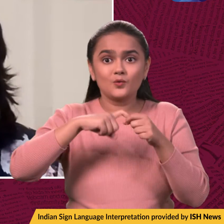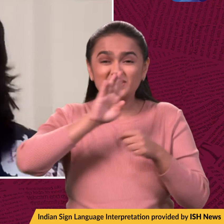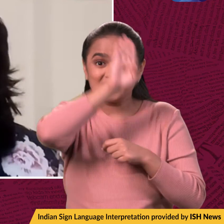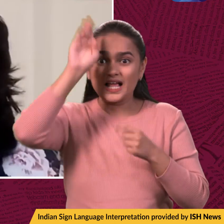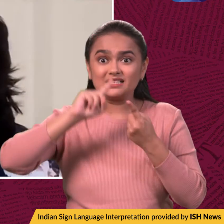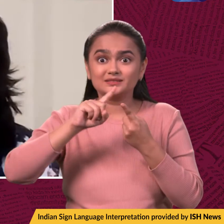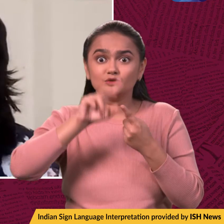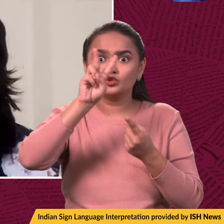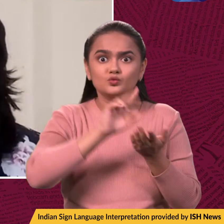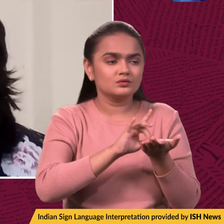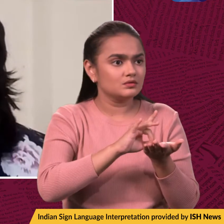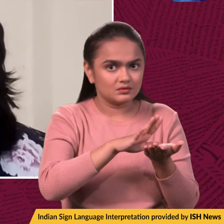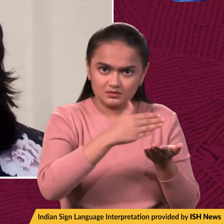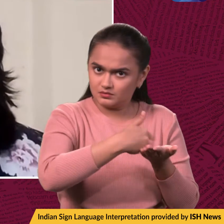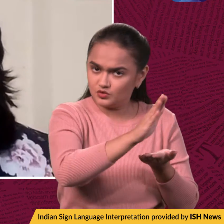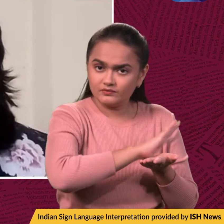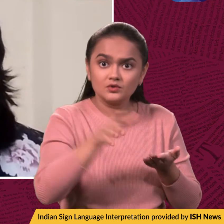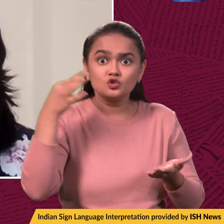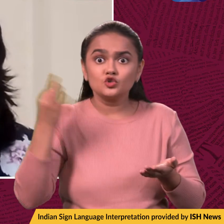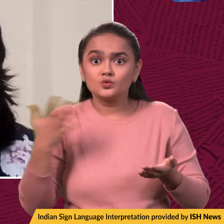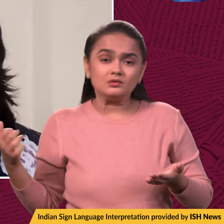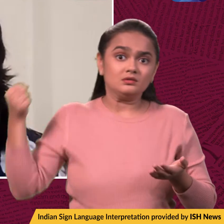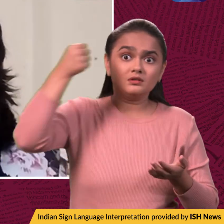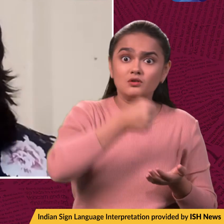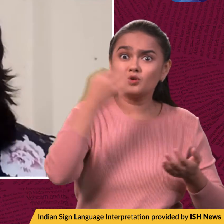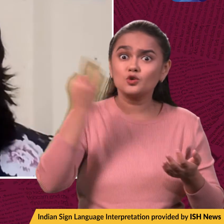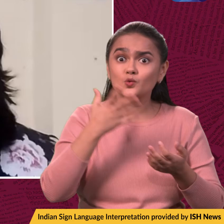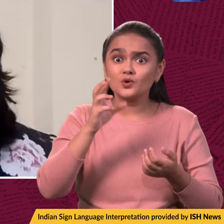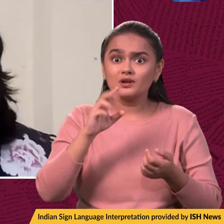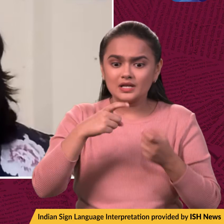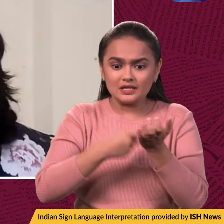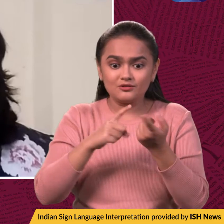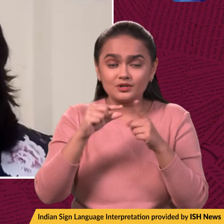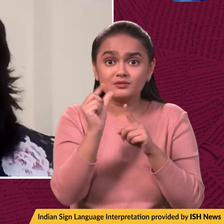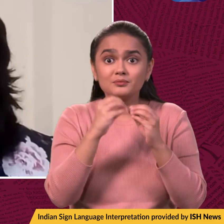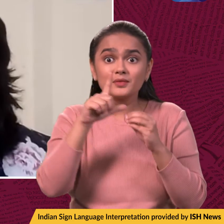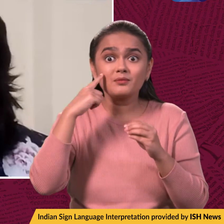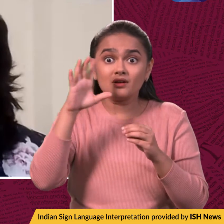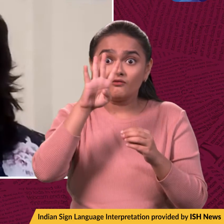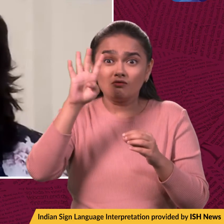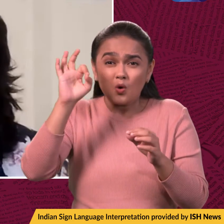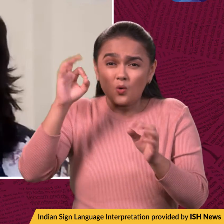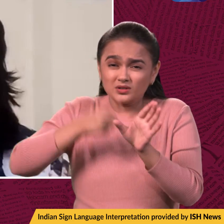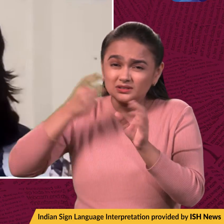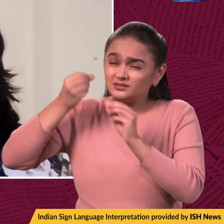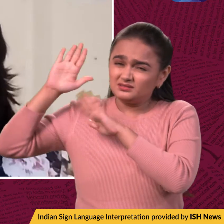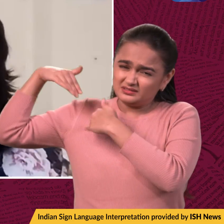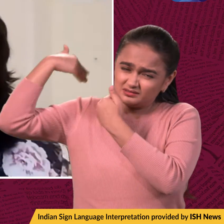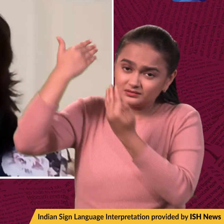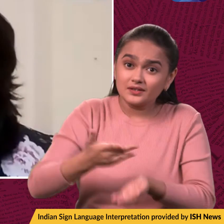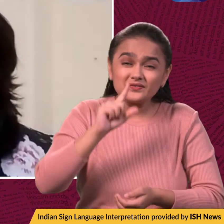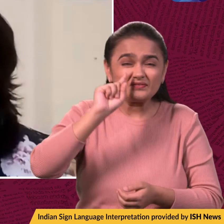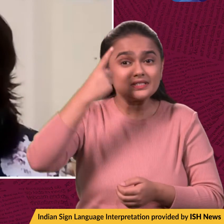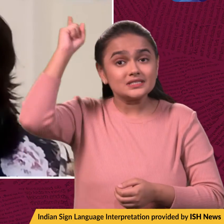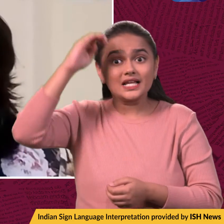as its head of state and become the world's newest republic. This nearly 400 years after the first